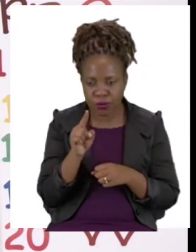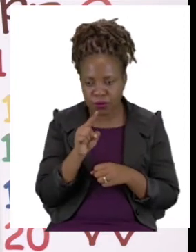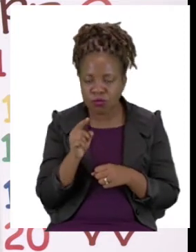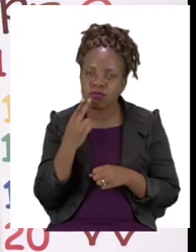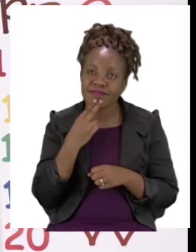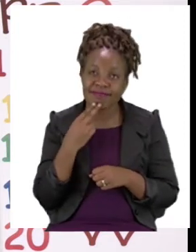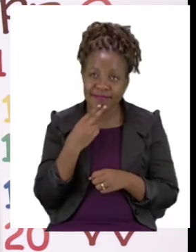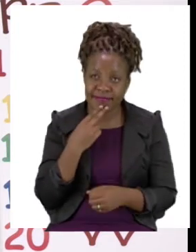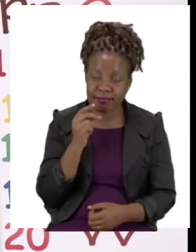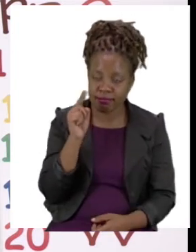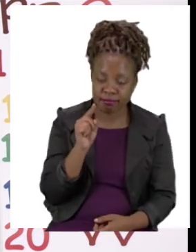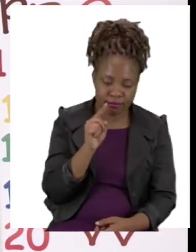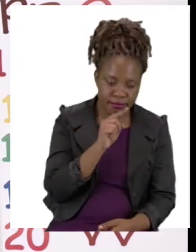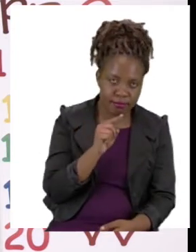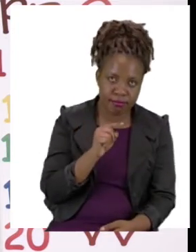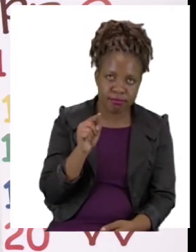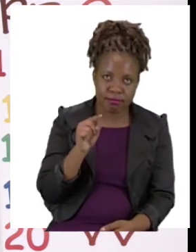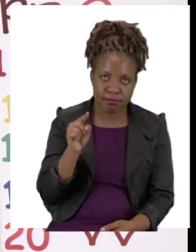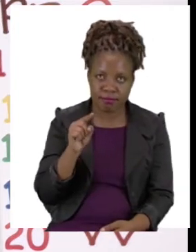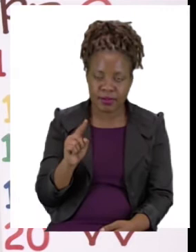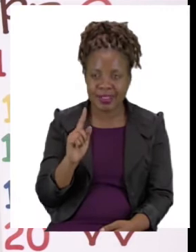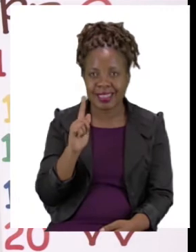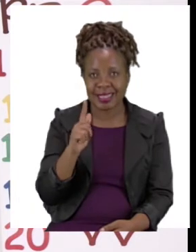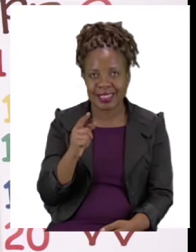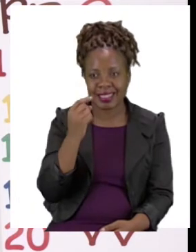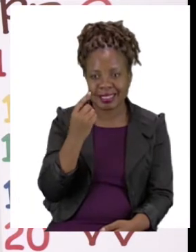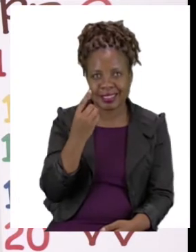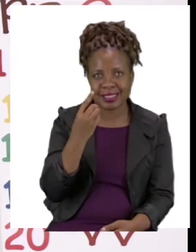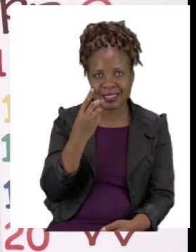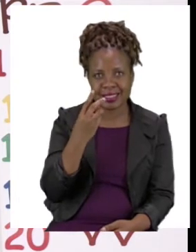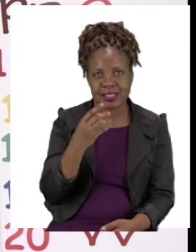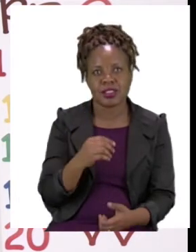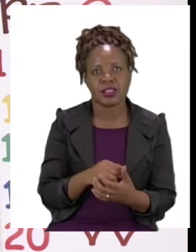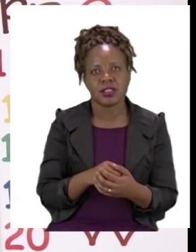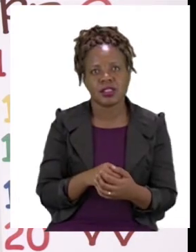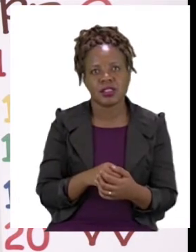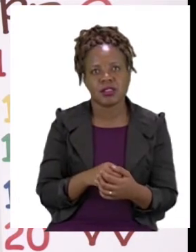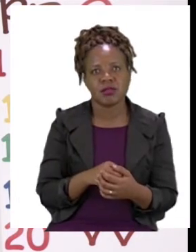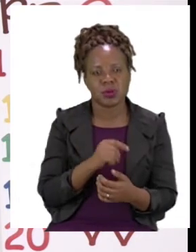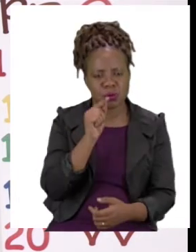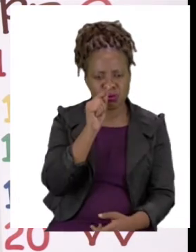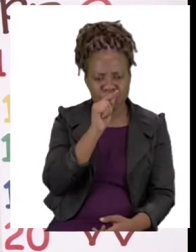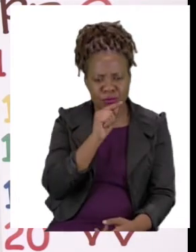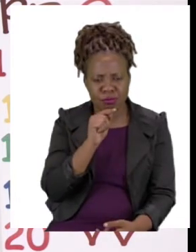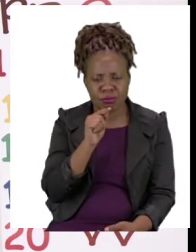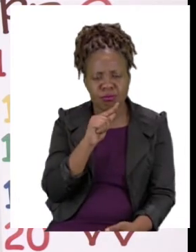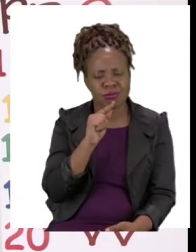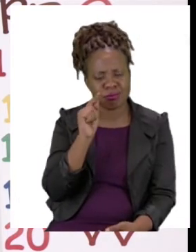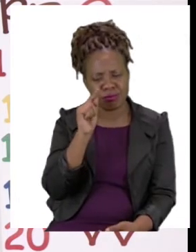going to fill in the circles. And make sure that they are as round as